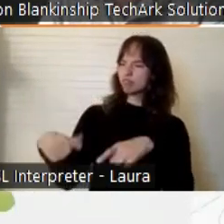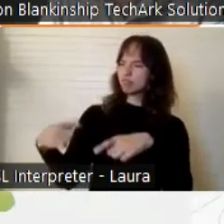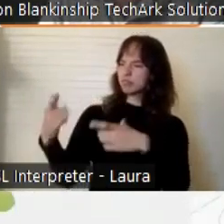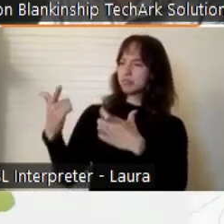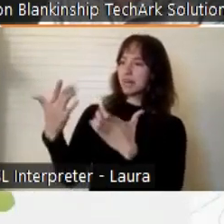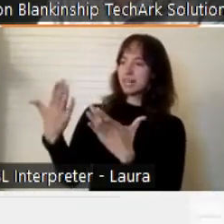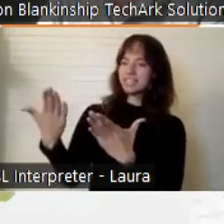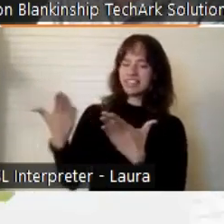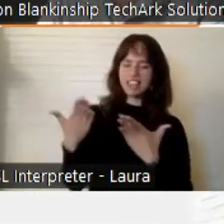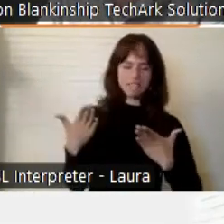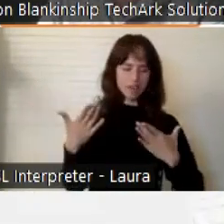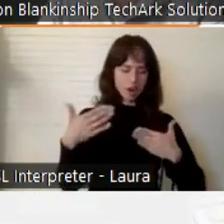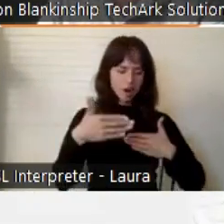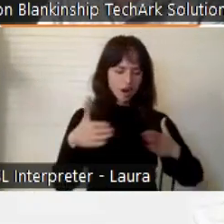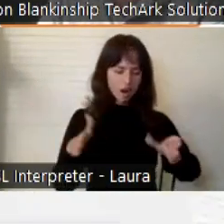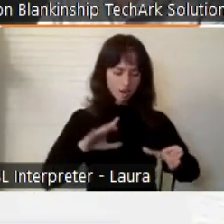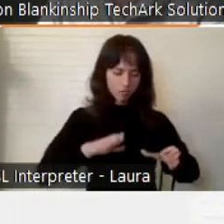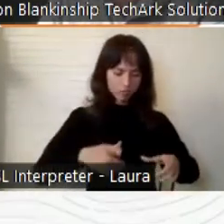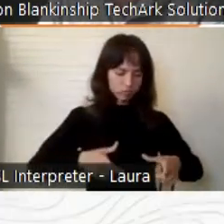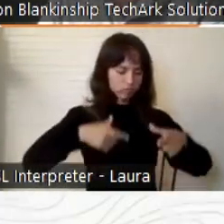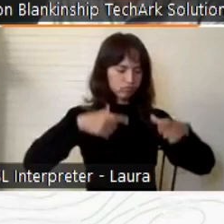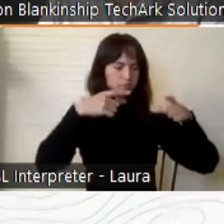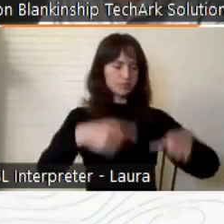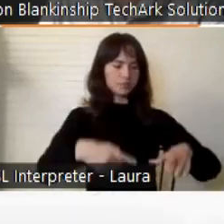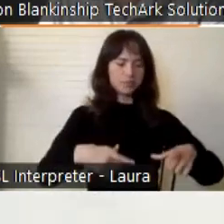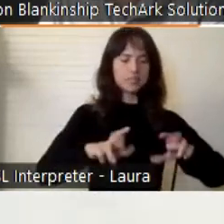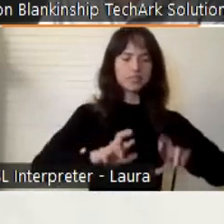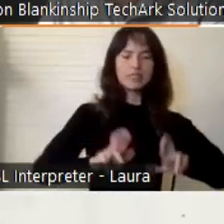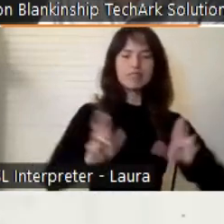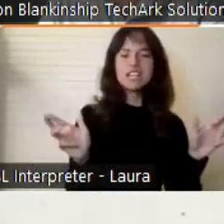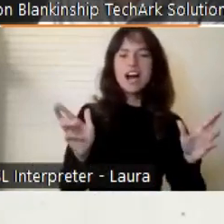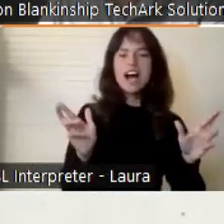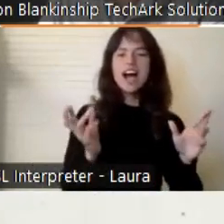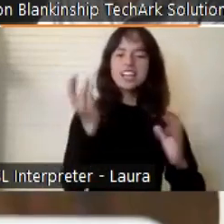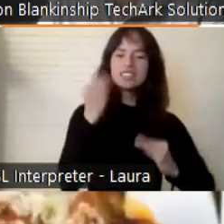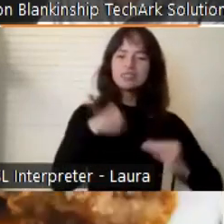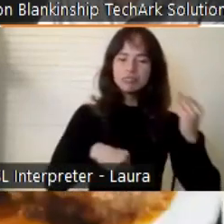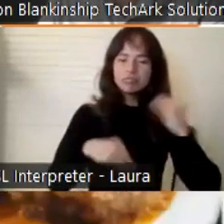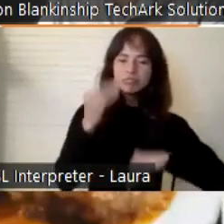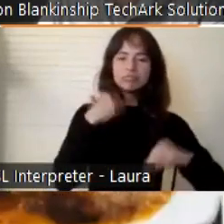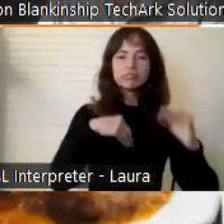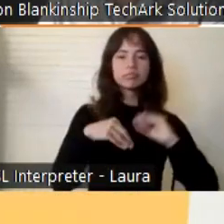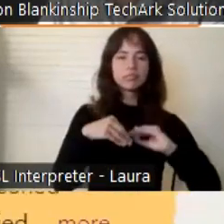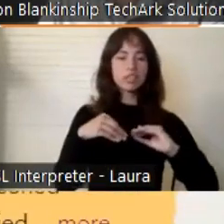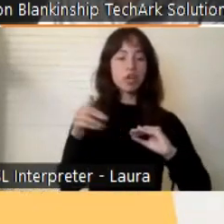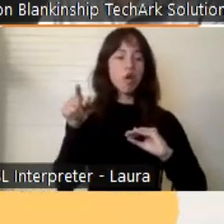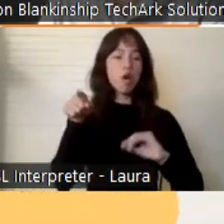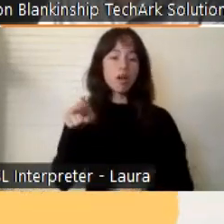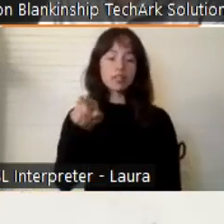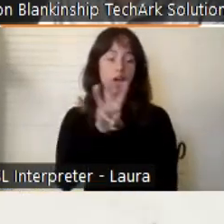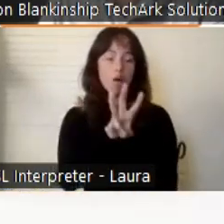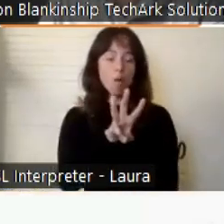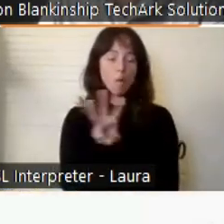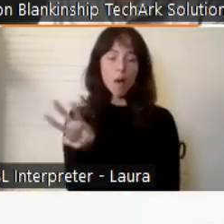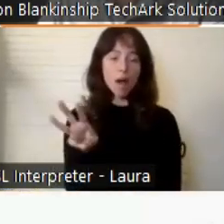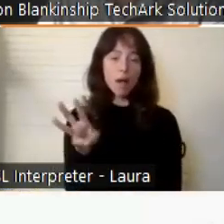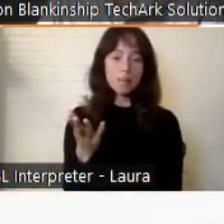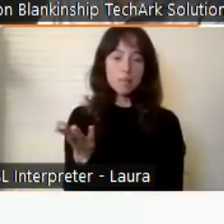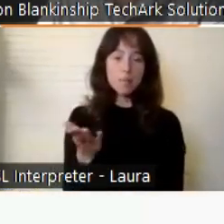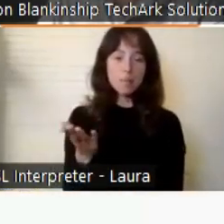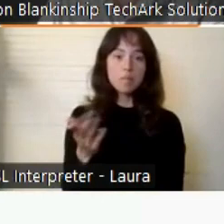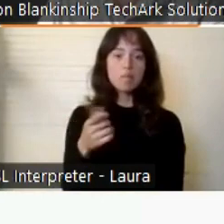essentially tells you who they are, what they do, their values, highlighting some of the initial products that they want to